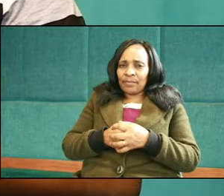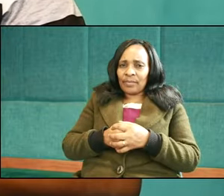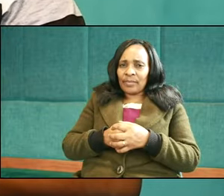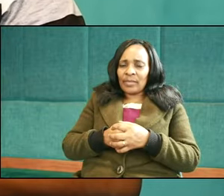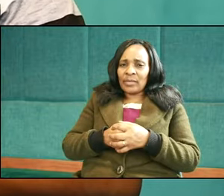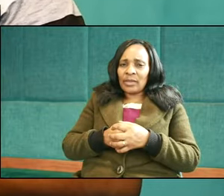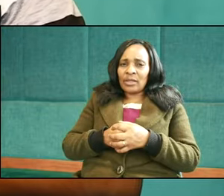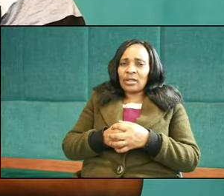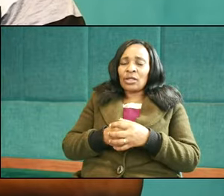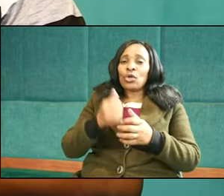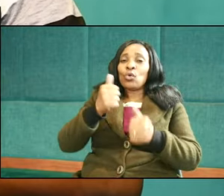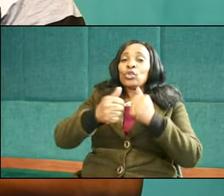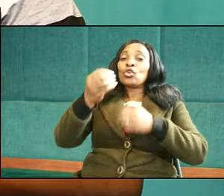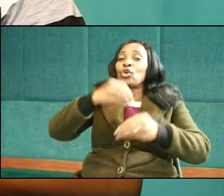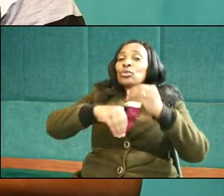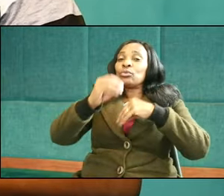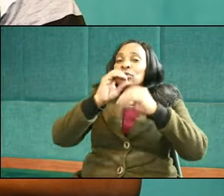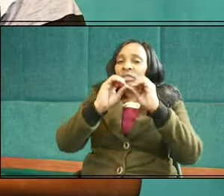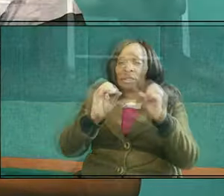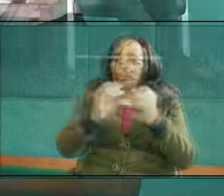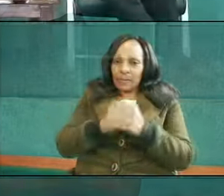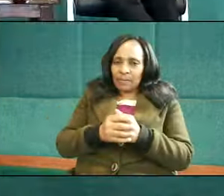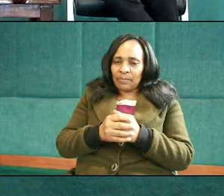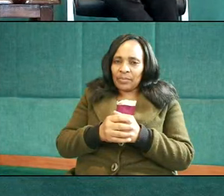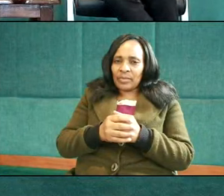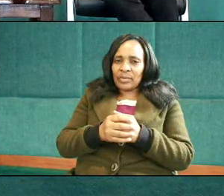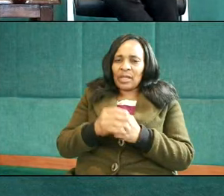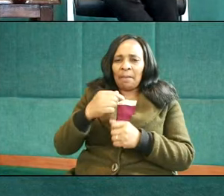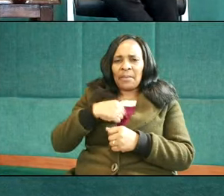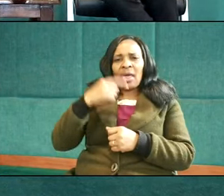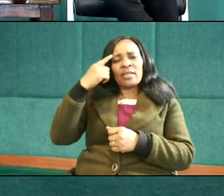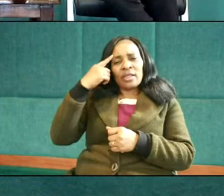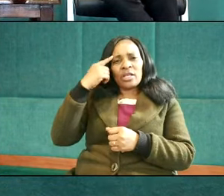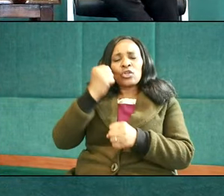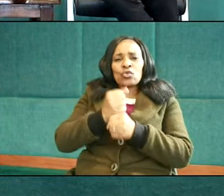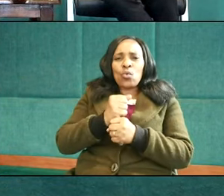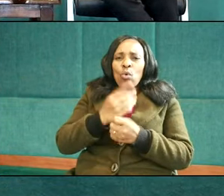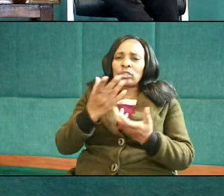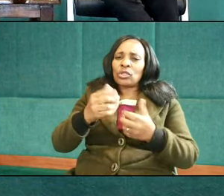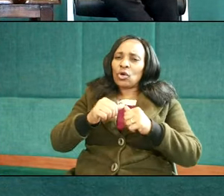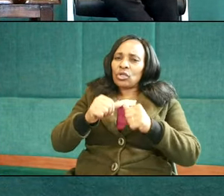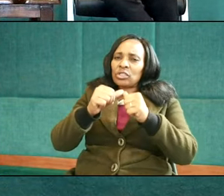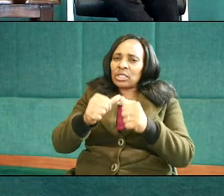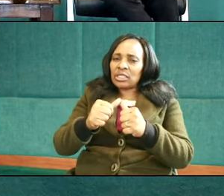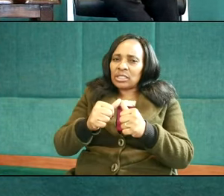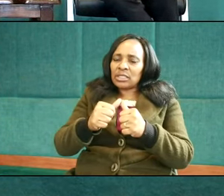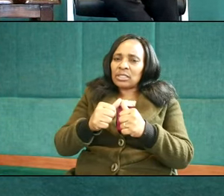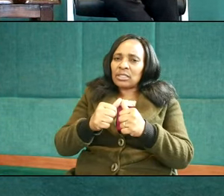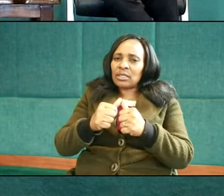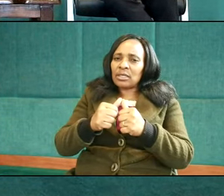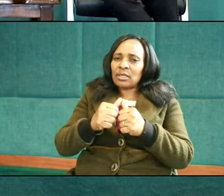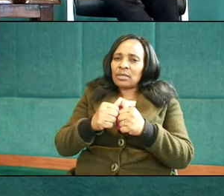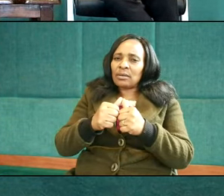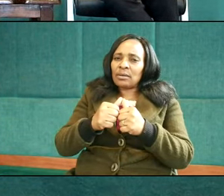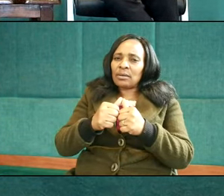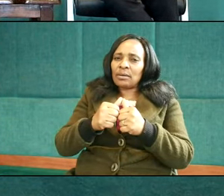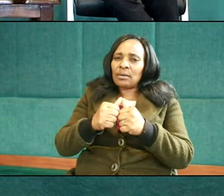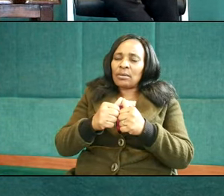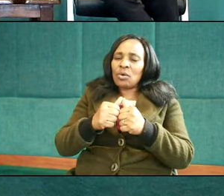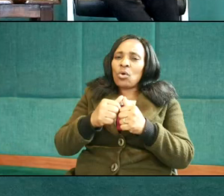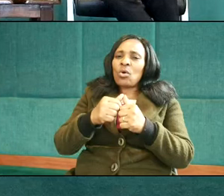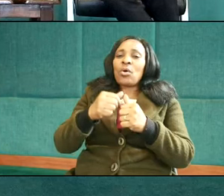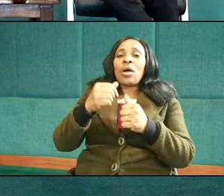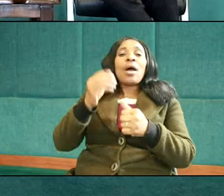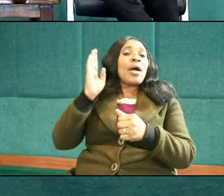anyone want to contribute? I think we can do that by constantly tapping into what the